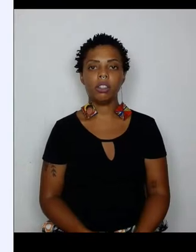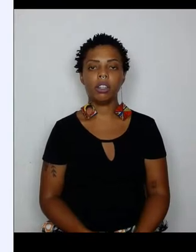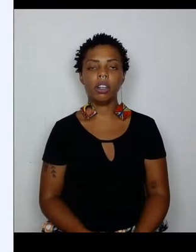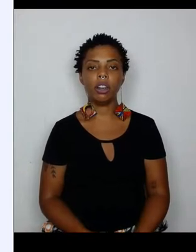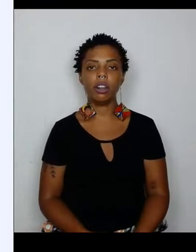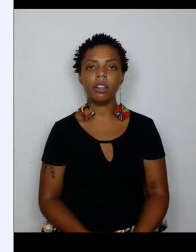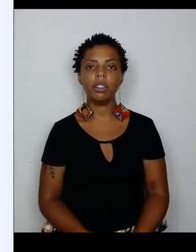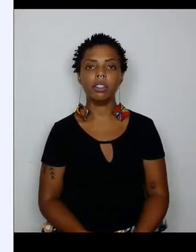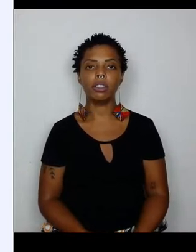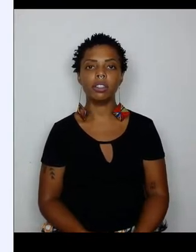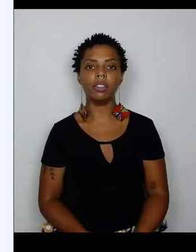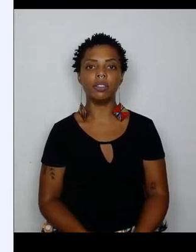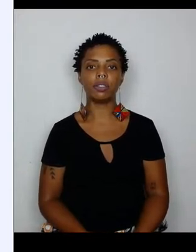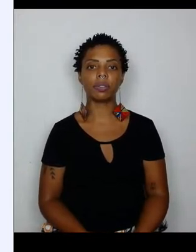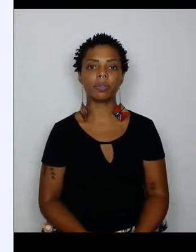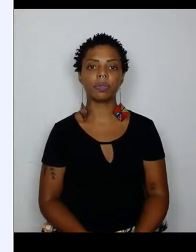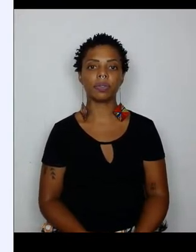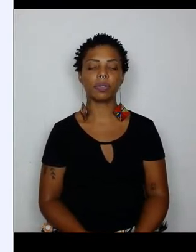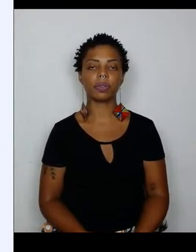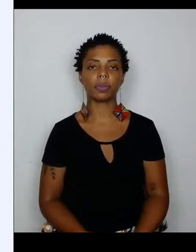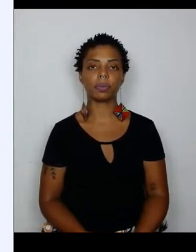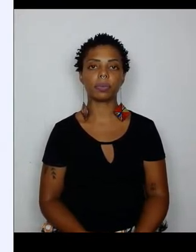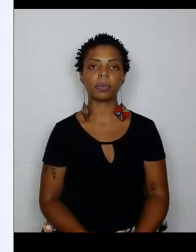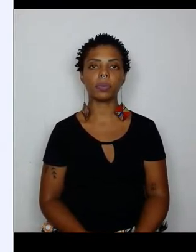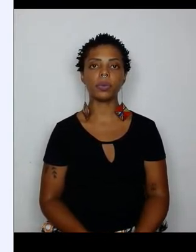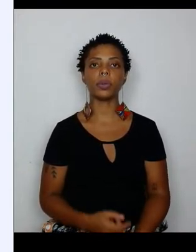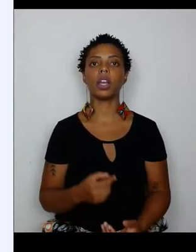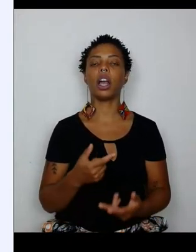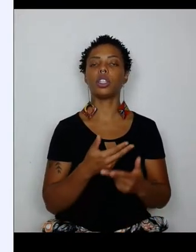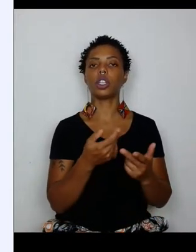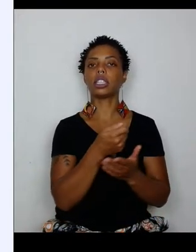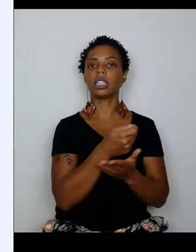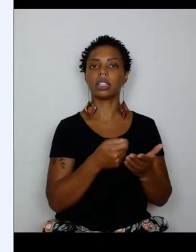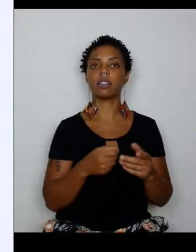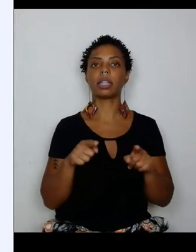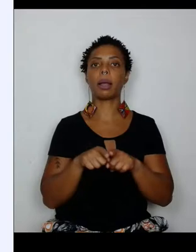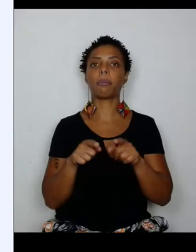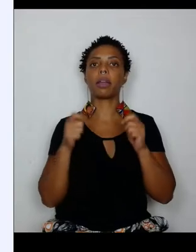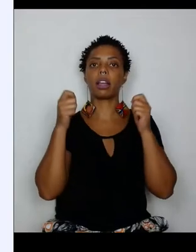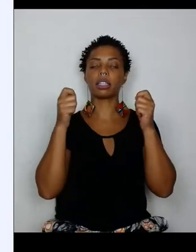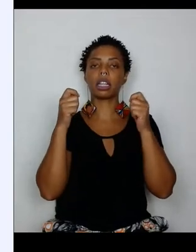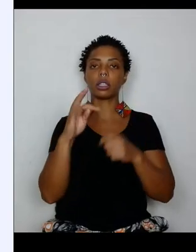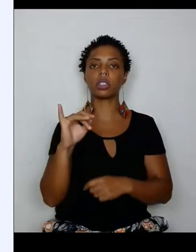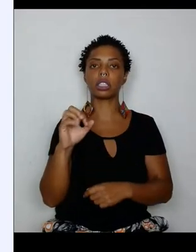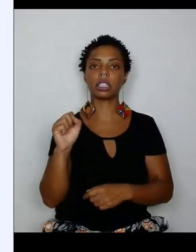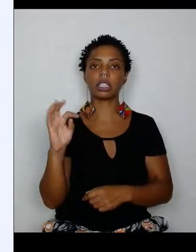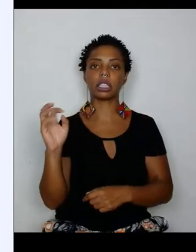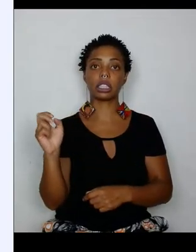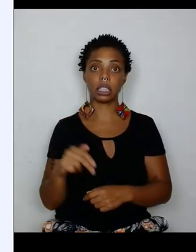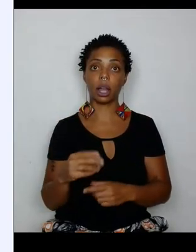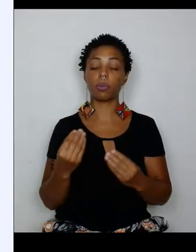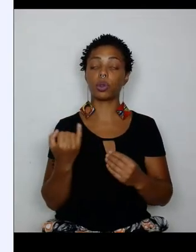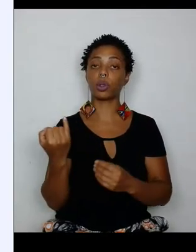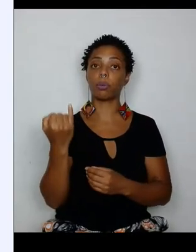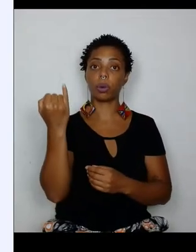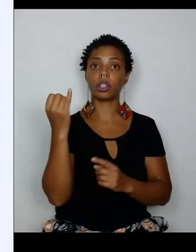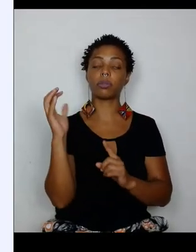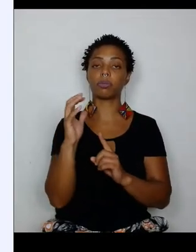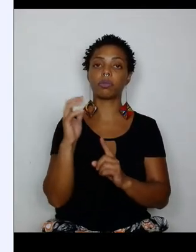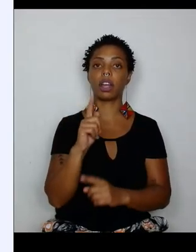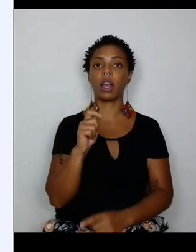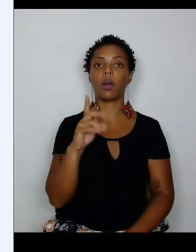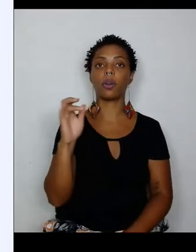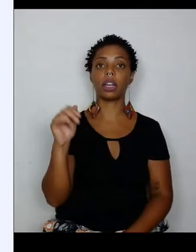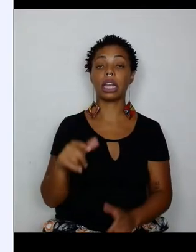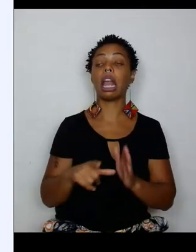kristen's writings and social activism were important for gargan both before and after his departure for tahiti and match the